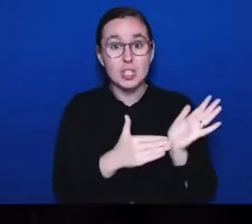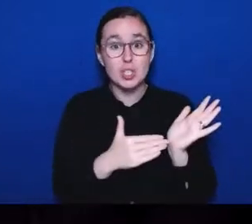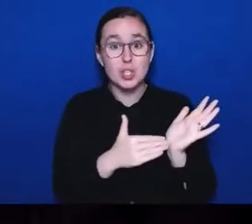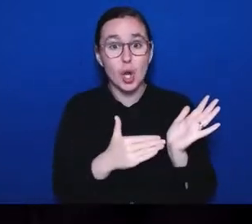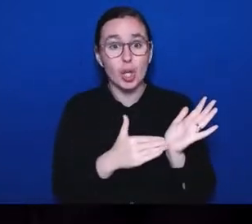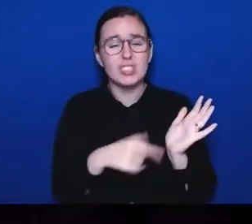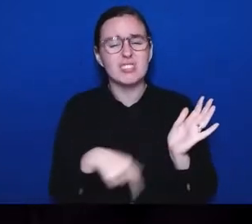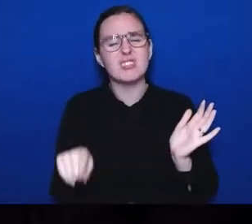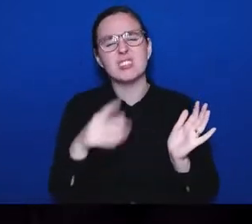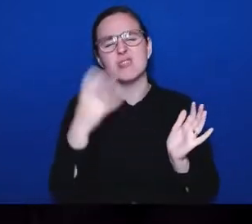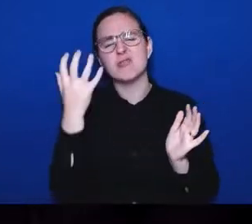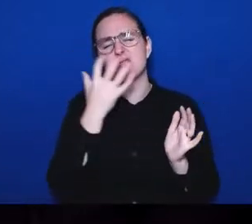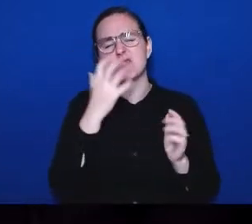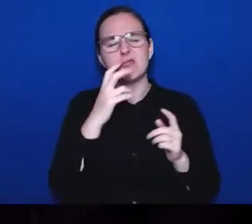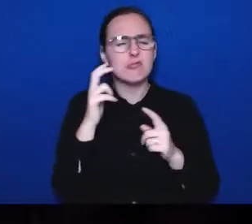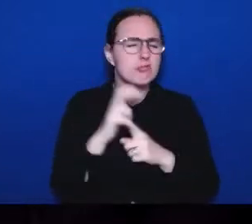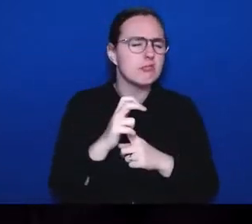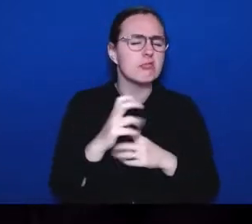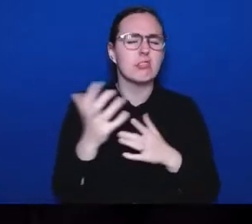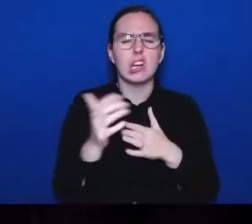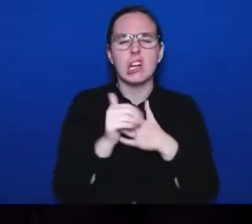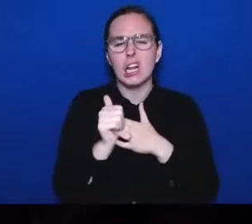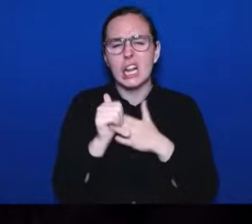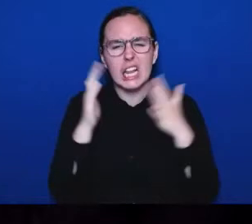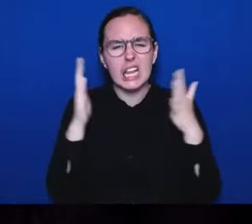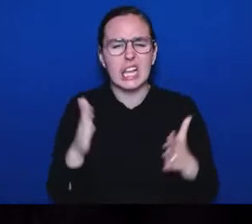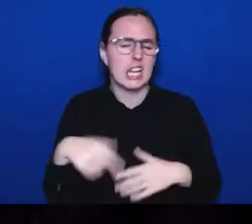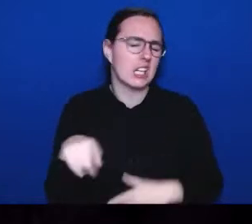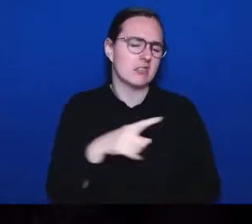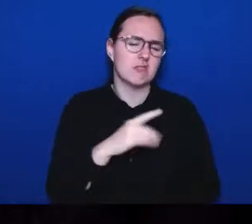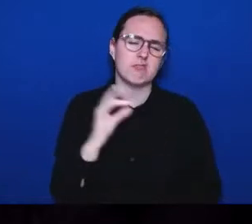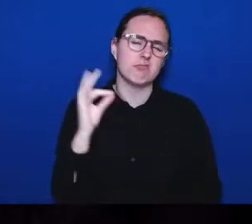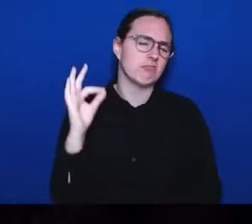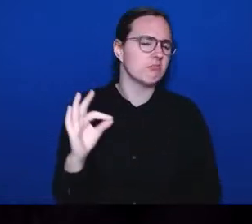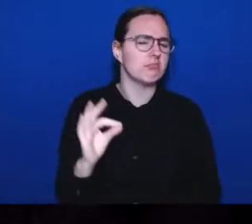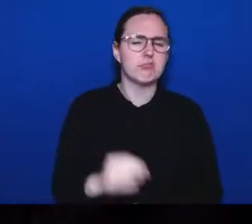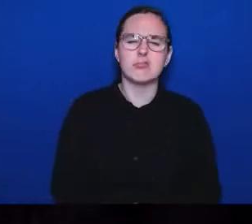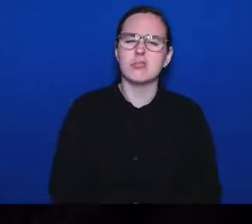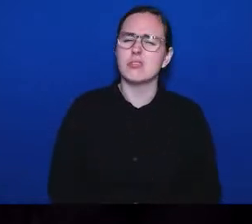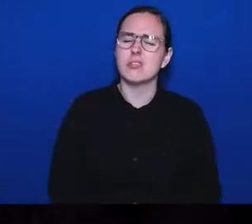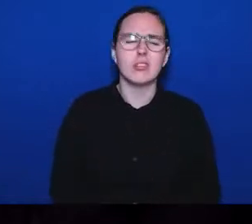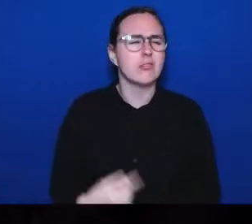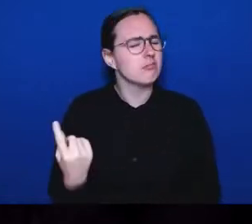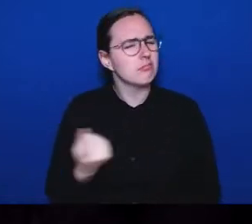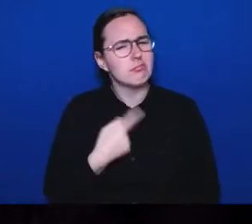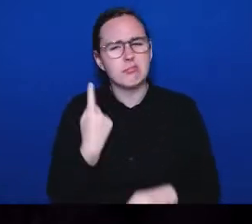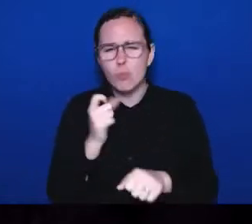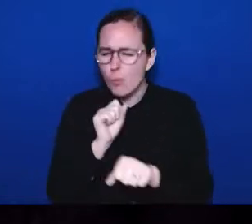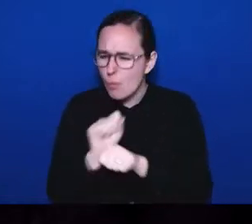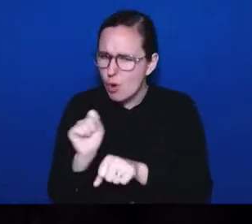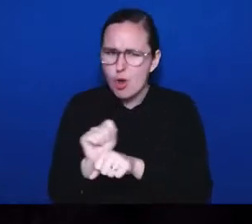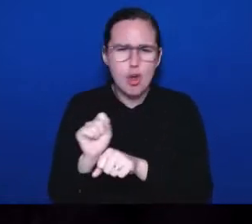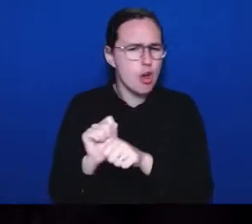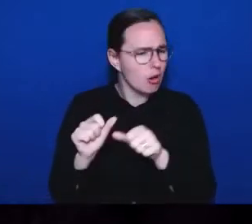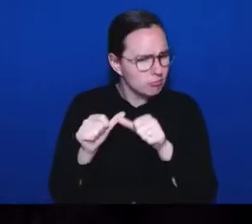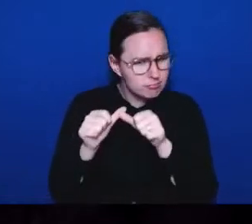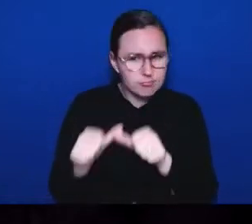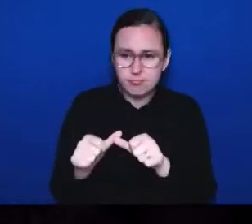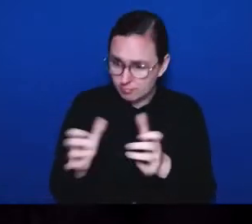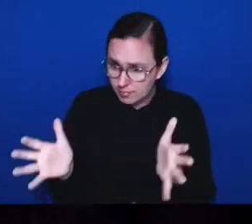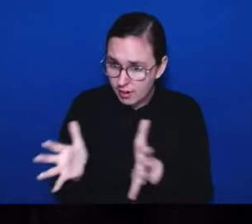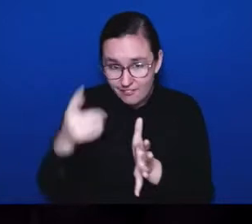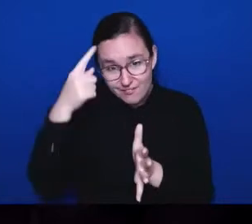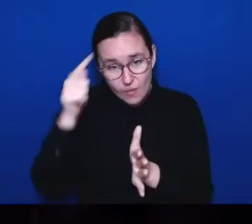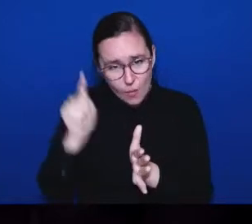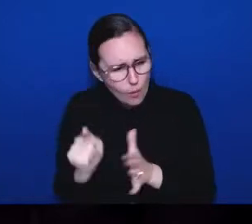to work hard on behalf of all of our patients. At the end, we needed hope and light for our patients and for the physicians